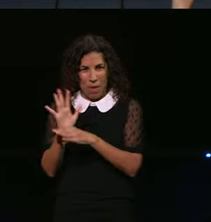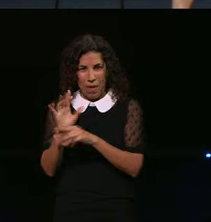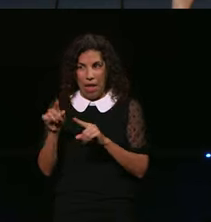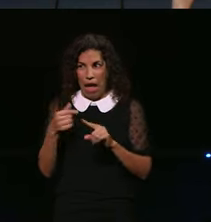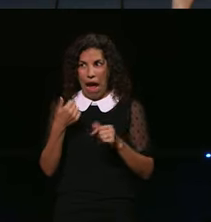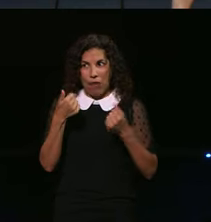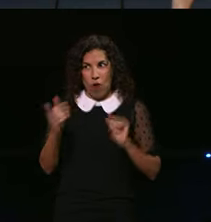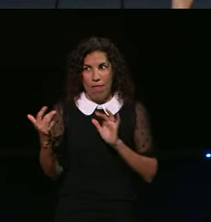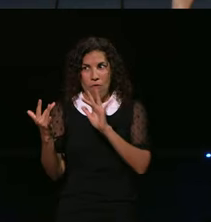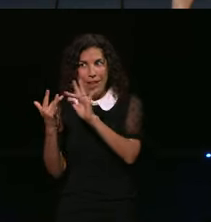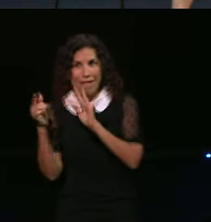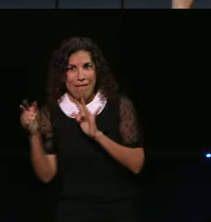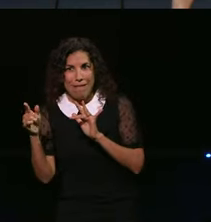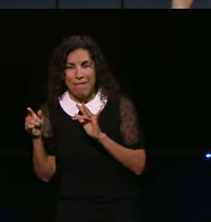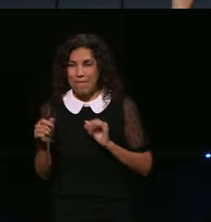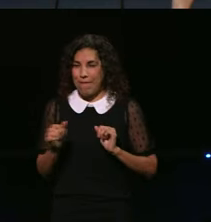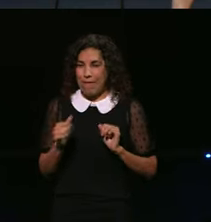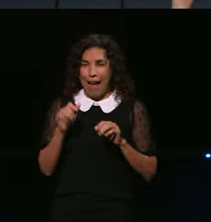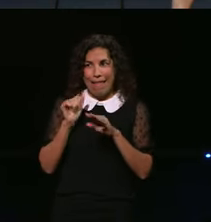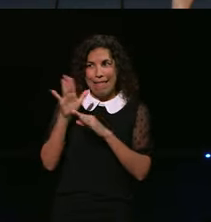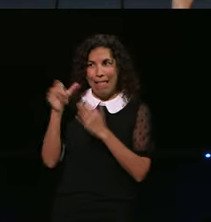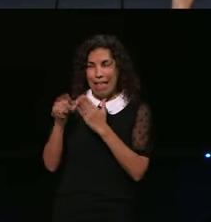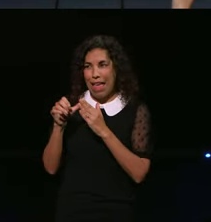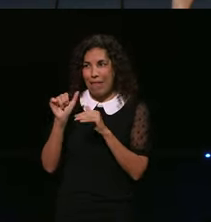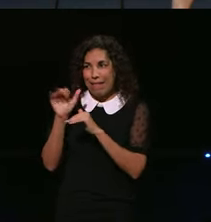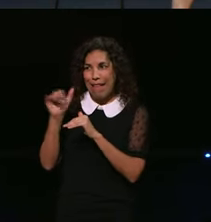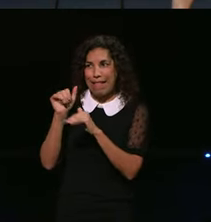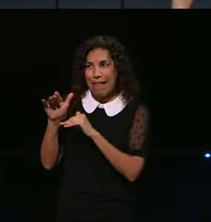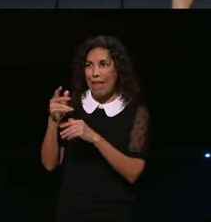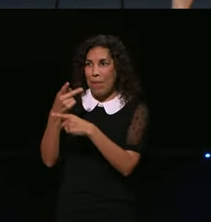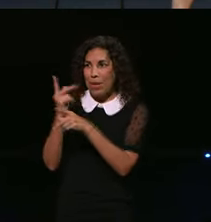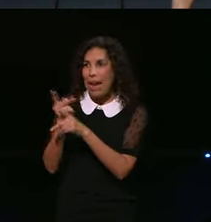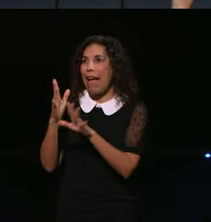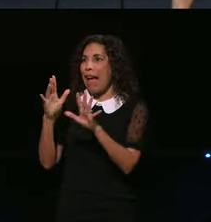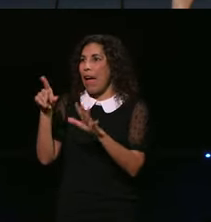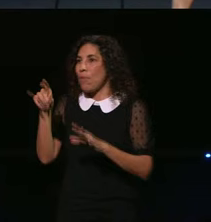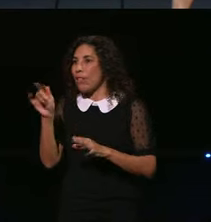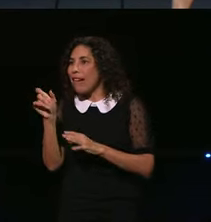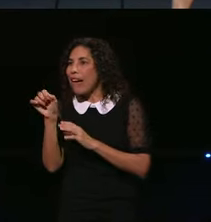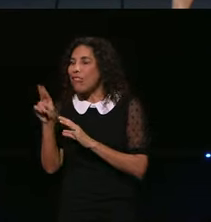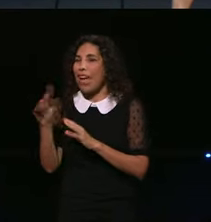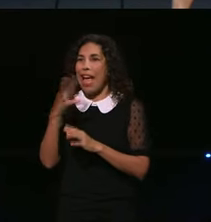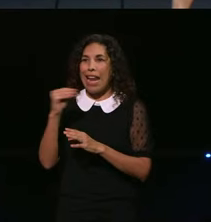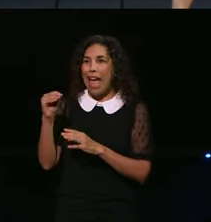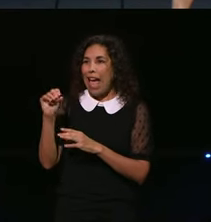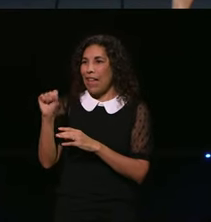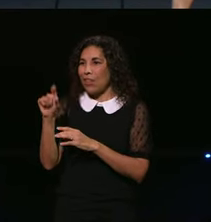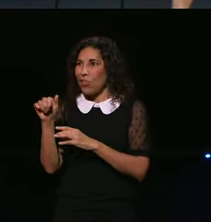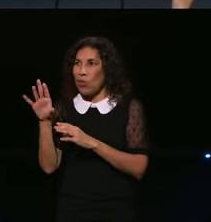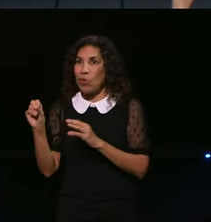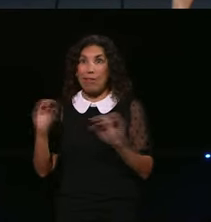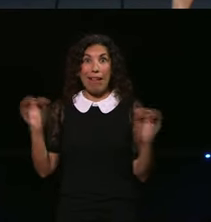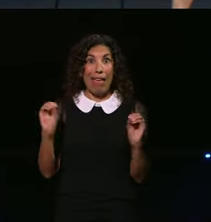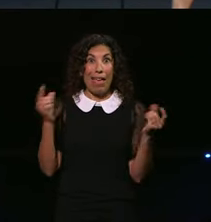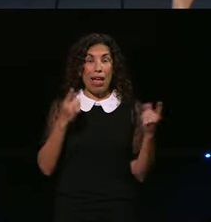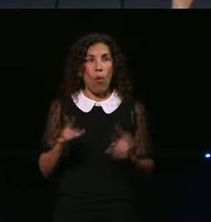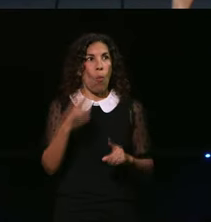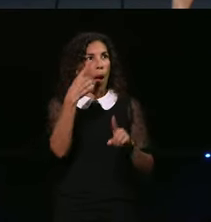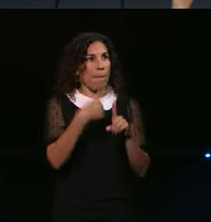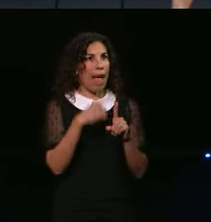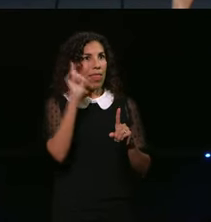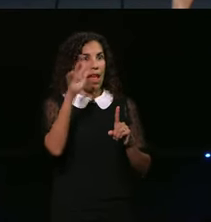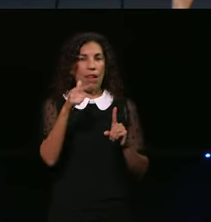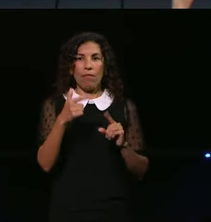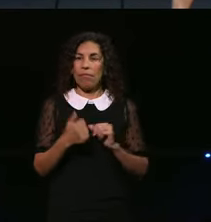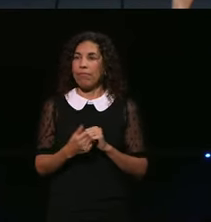to reach out to him, you know, like send a letter to the production, the studio, and nothing, you know, nothing happened. And a month later,